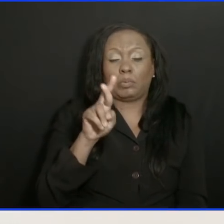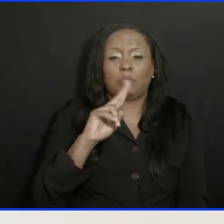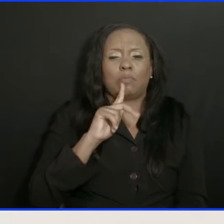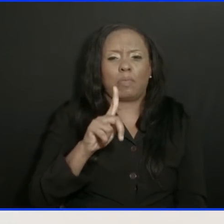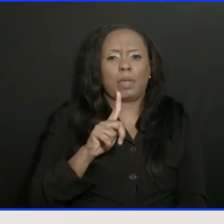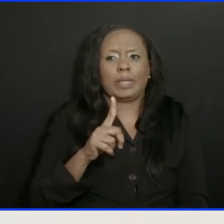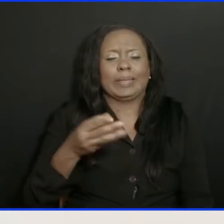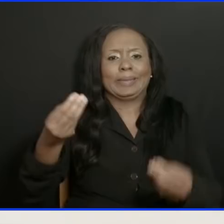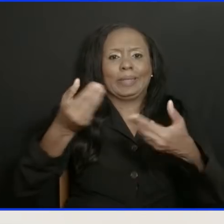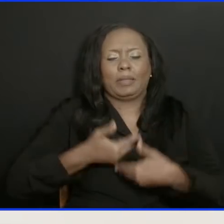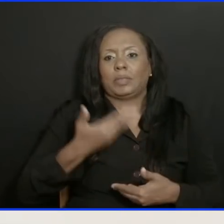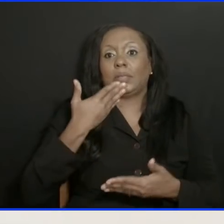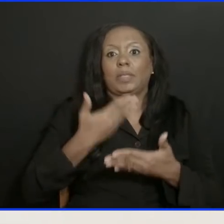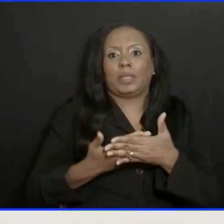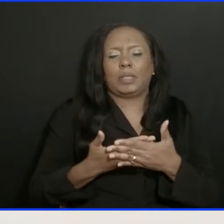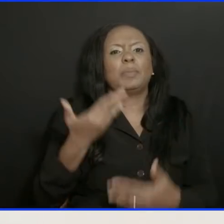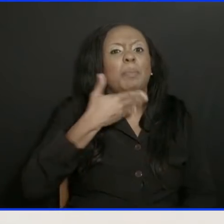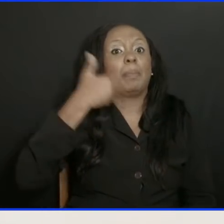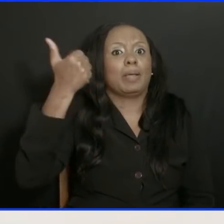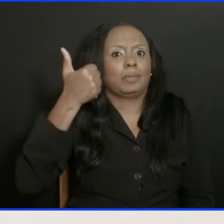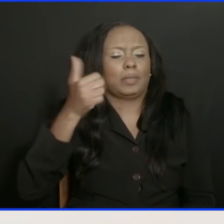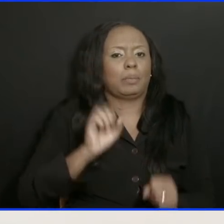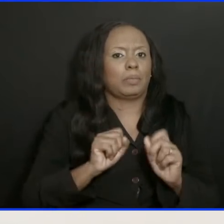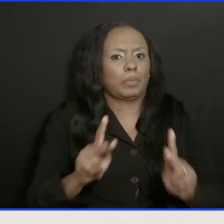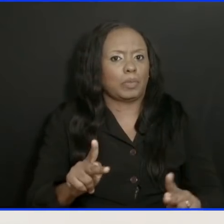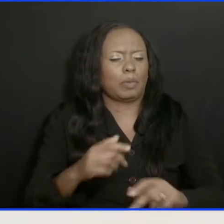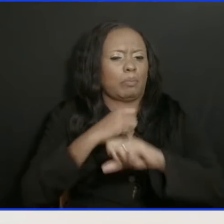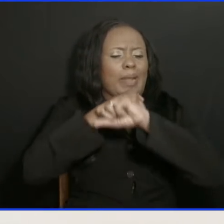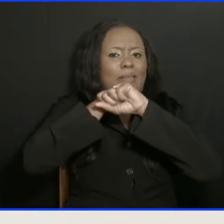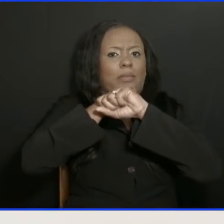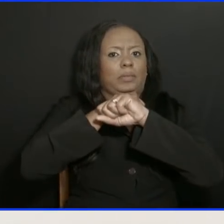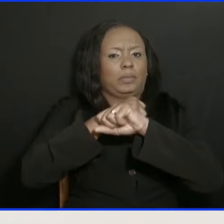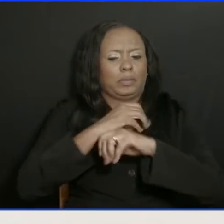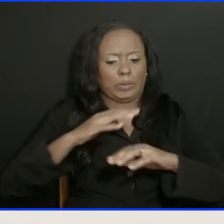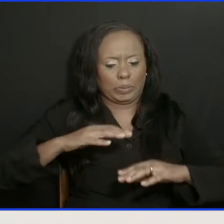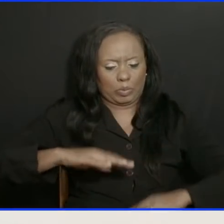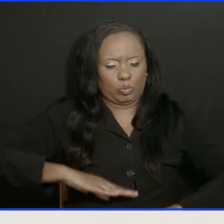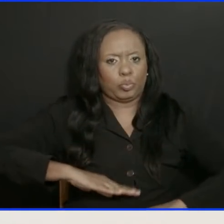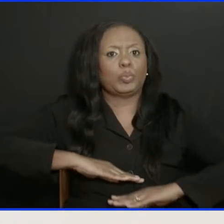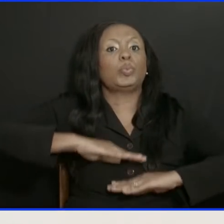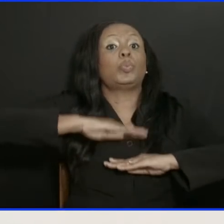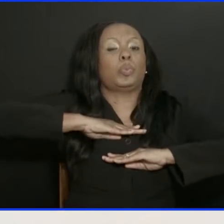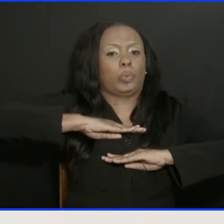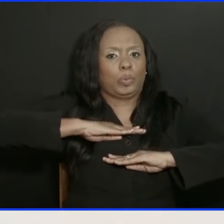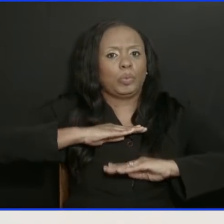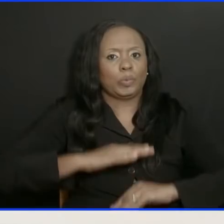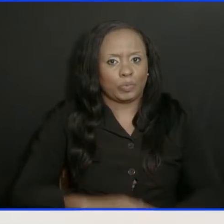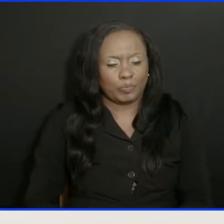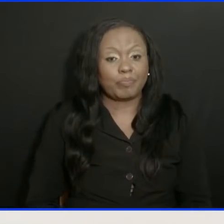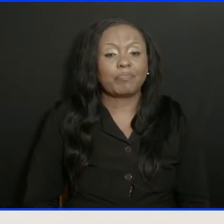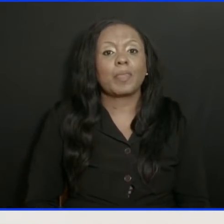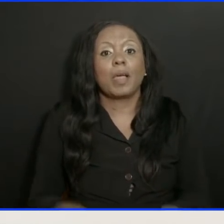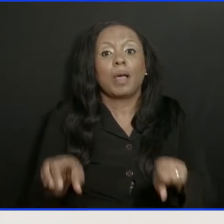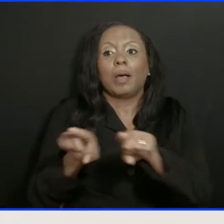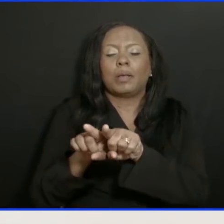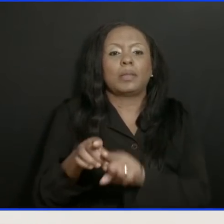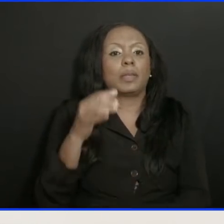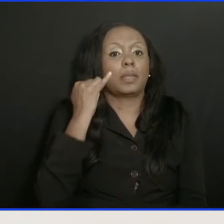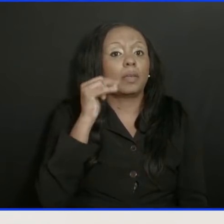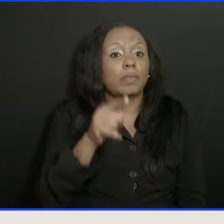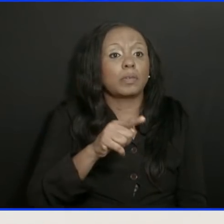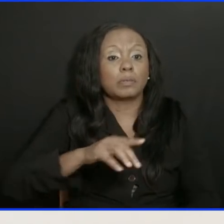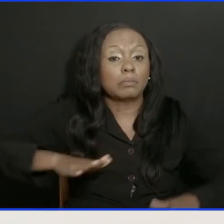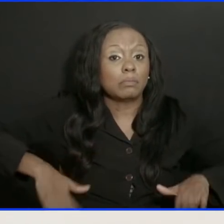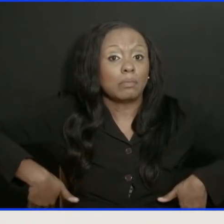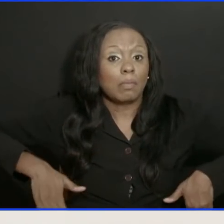protection. And then again, I would certainly encourage persons to be those who have not been